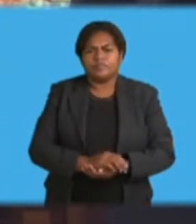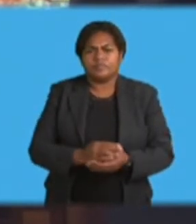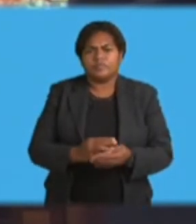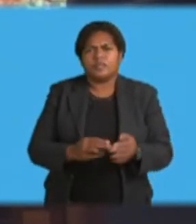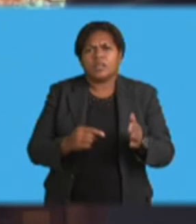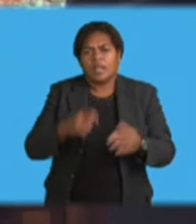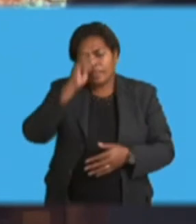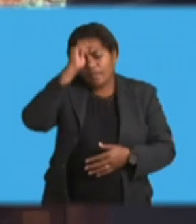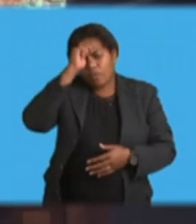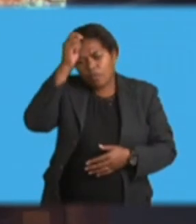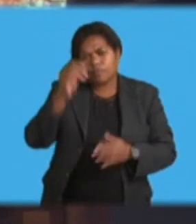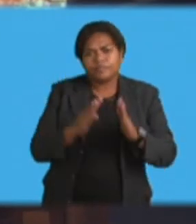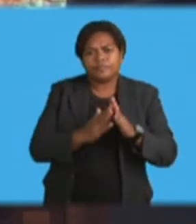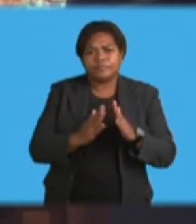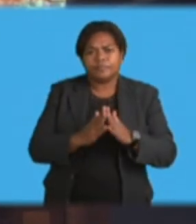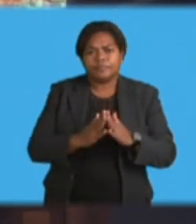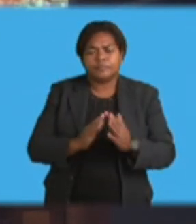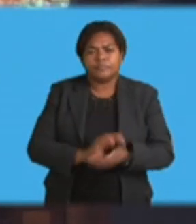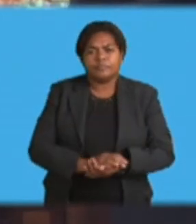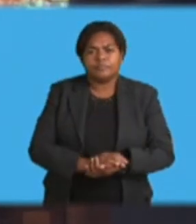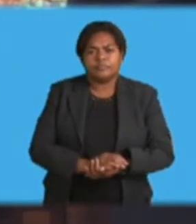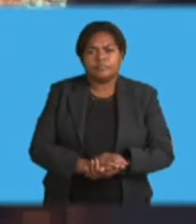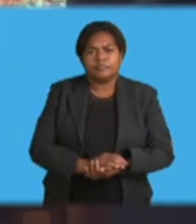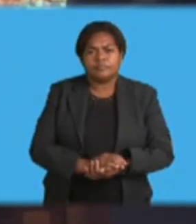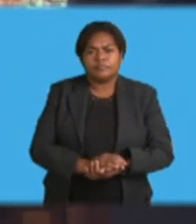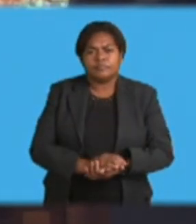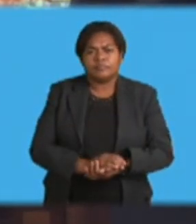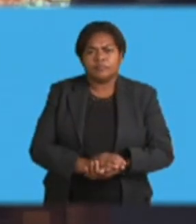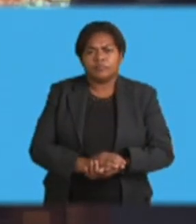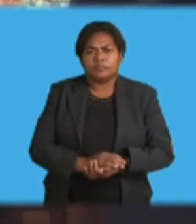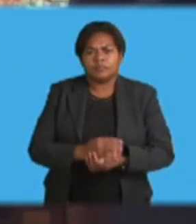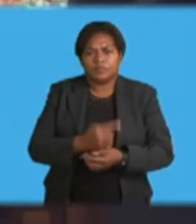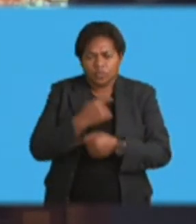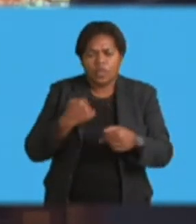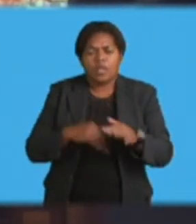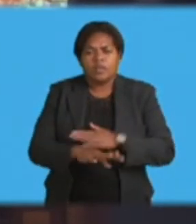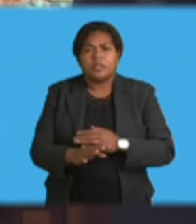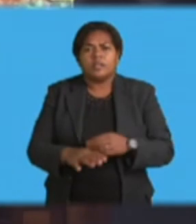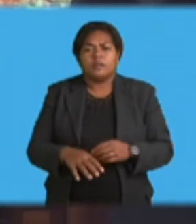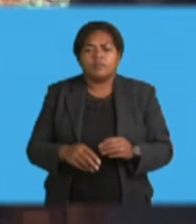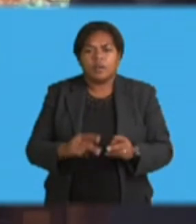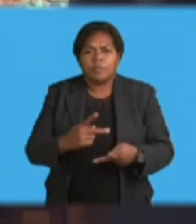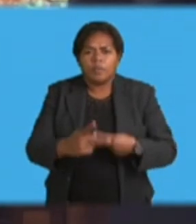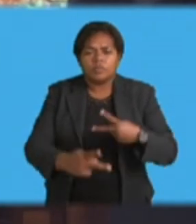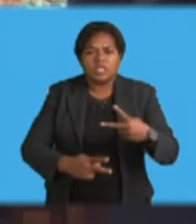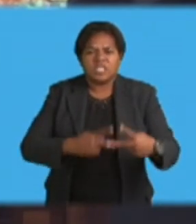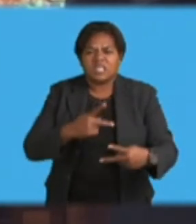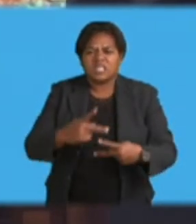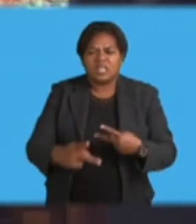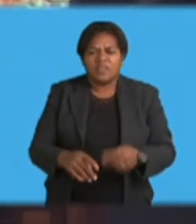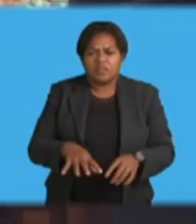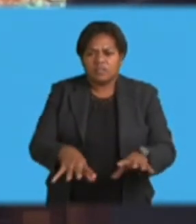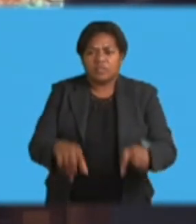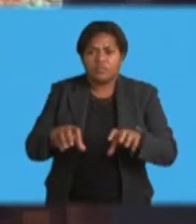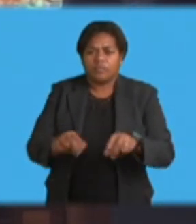Tavua town. We are in the process of cleaning up the Penang River and widening